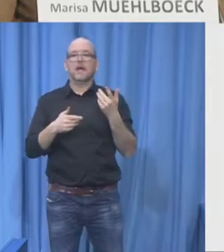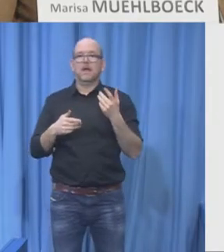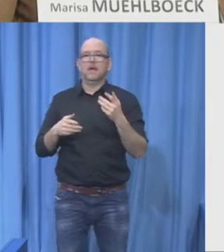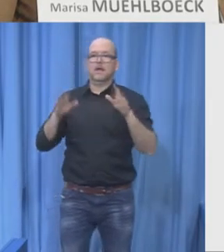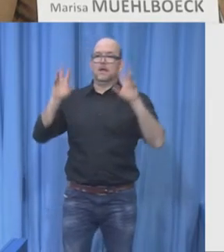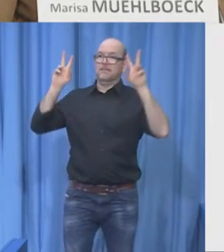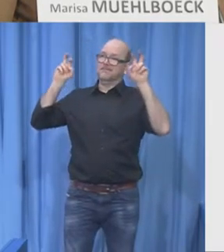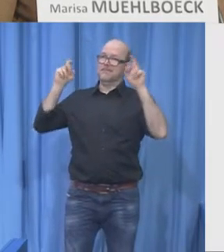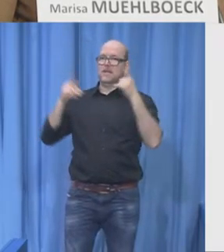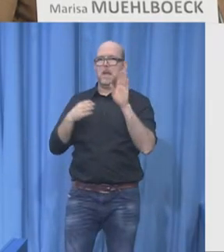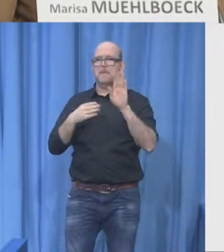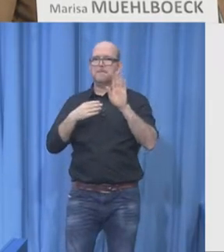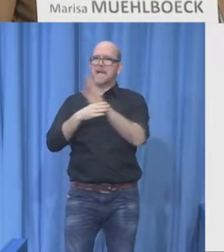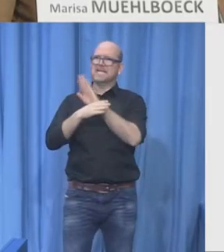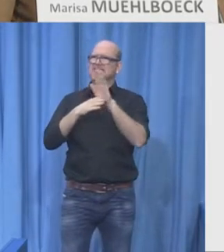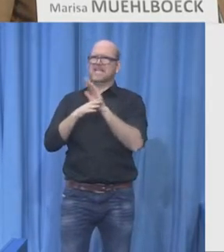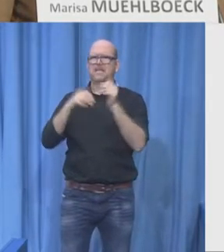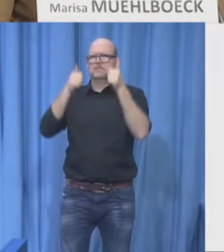to invest in Discovering Hands.